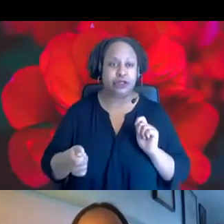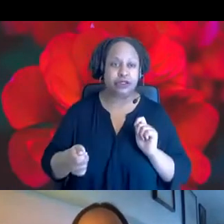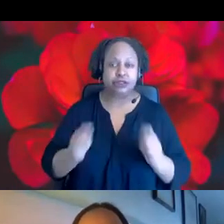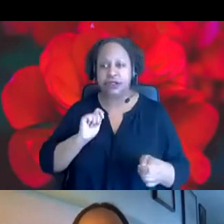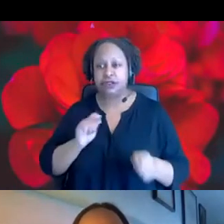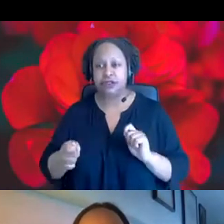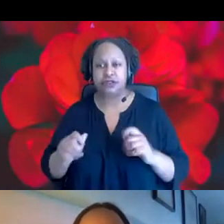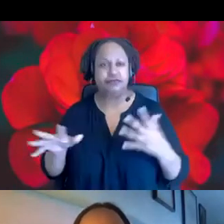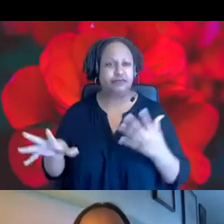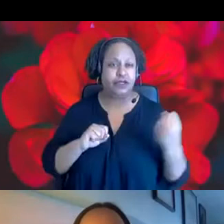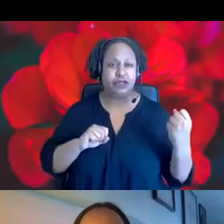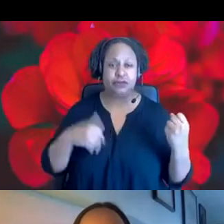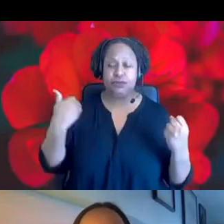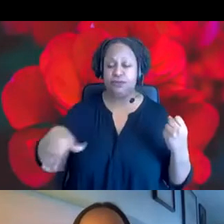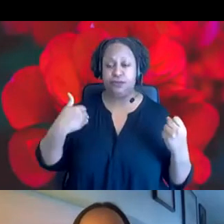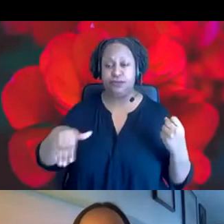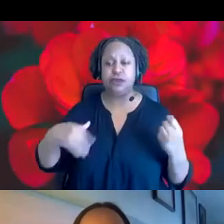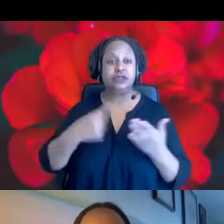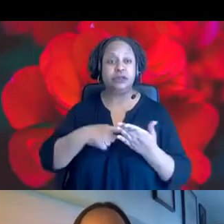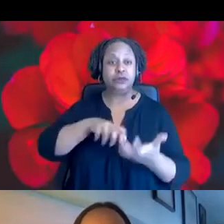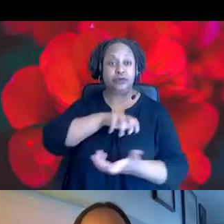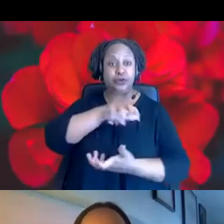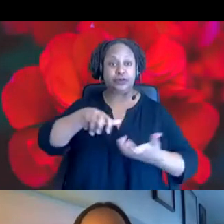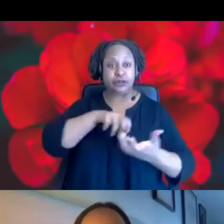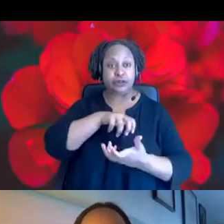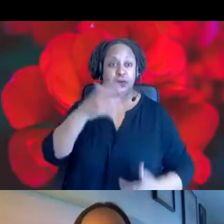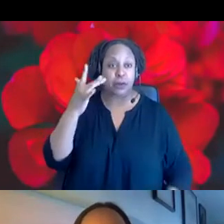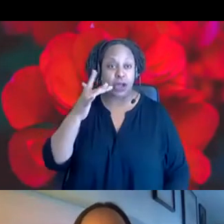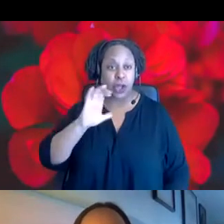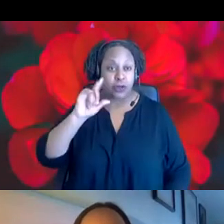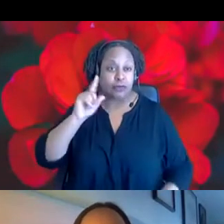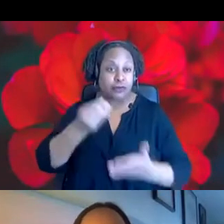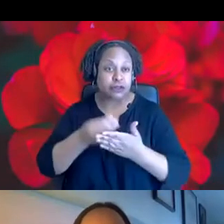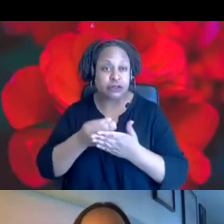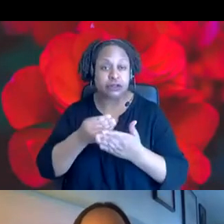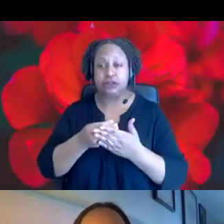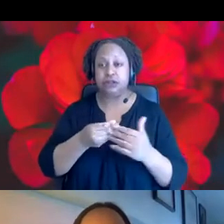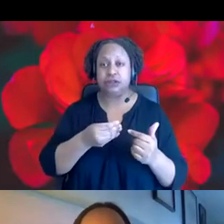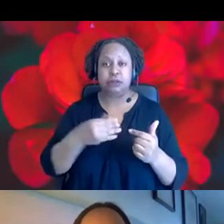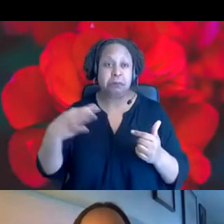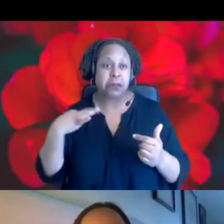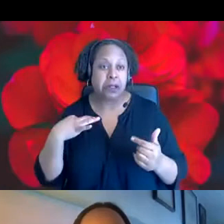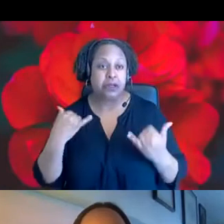confusing when you are someone who is not only seeking out funding, but also, you know, pursuing